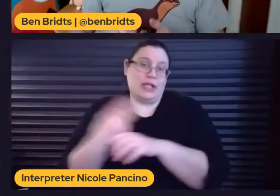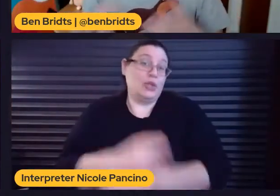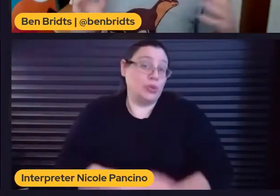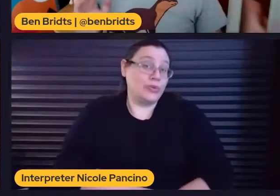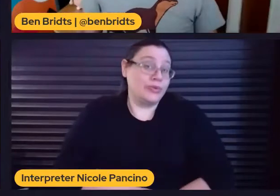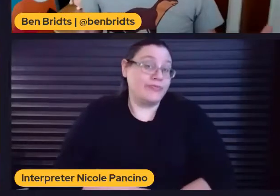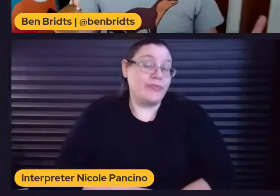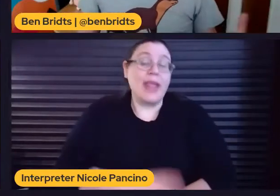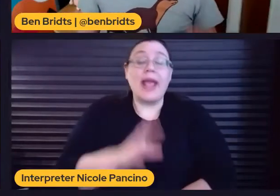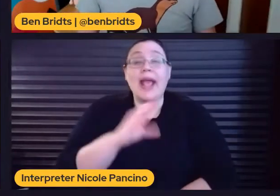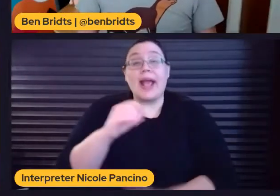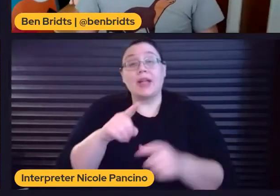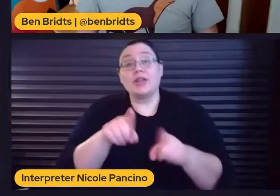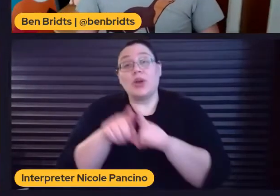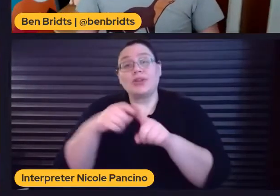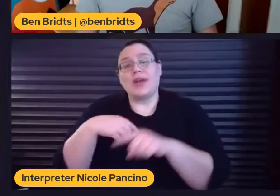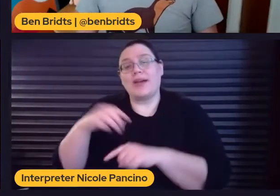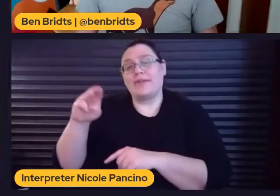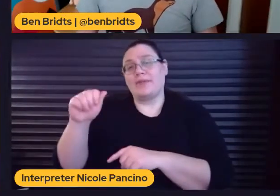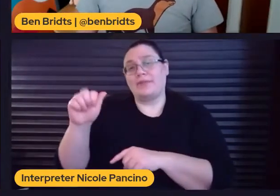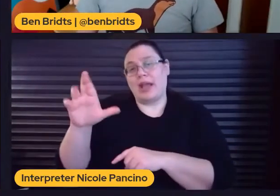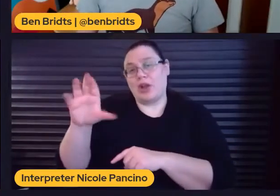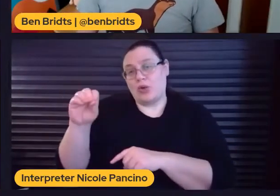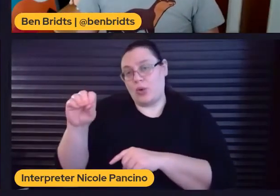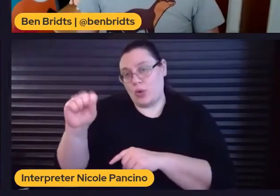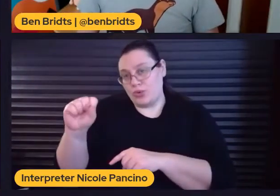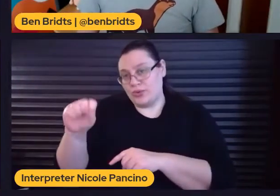And then you also have macros, and macros